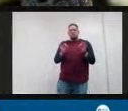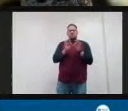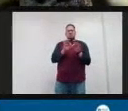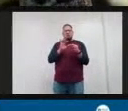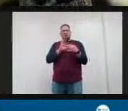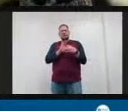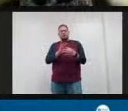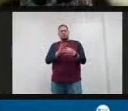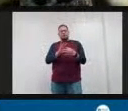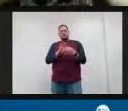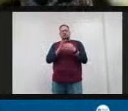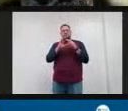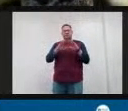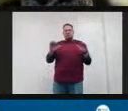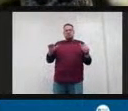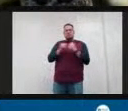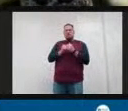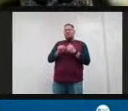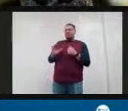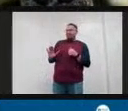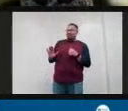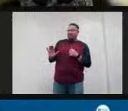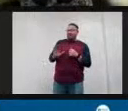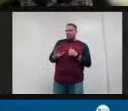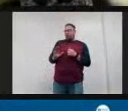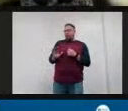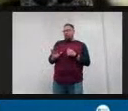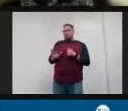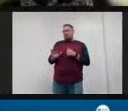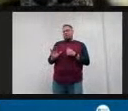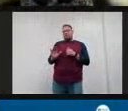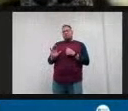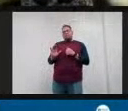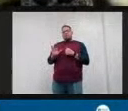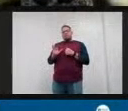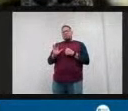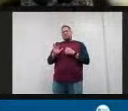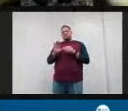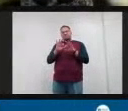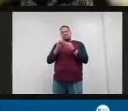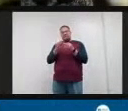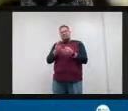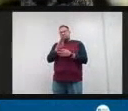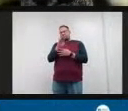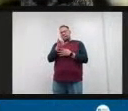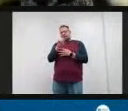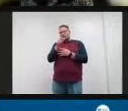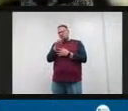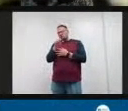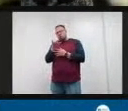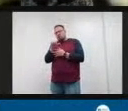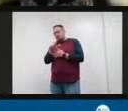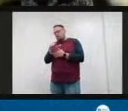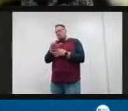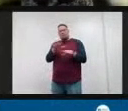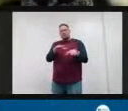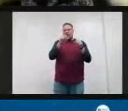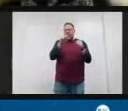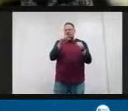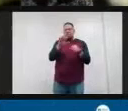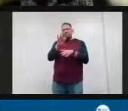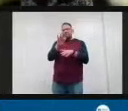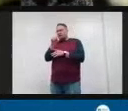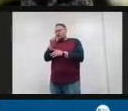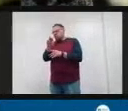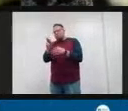the child with their, whether it is biological family or foster family or adoptable. That's the way I'm thinking. So